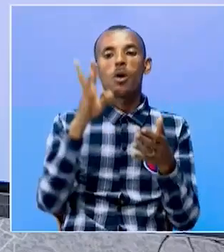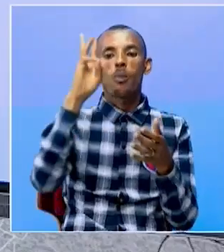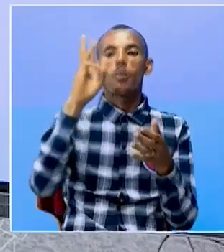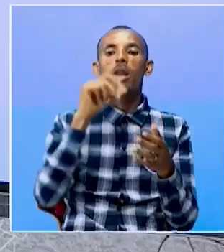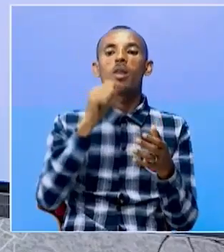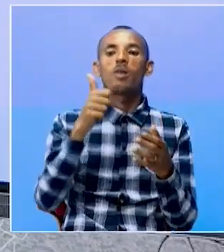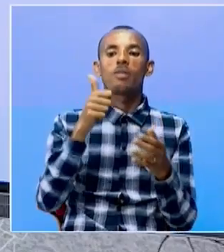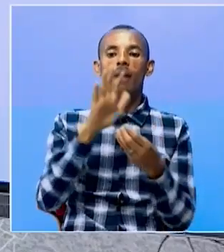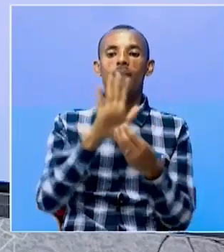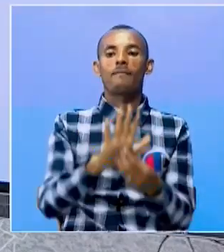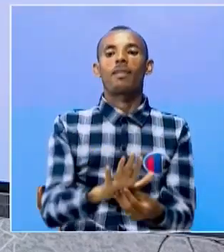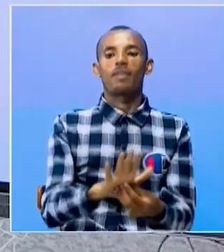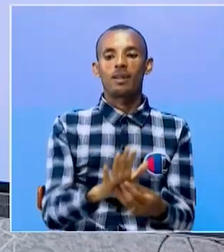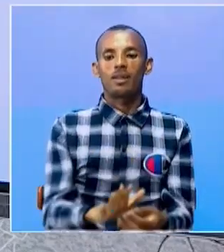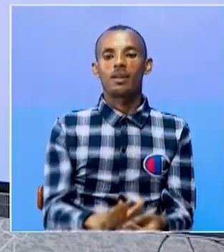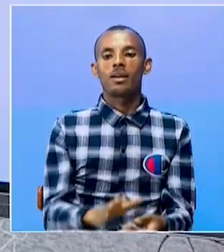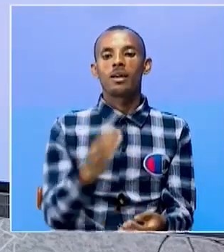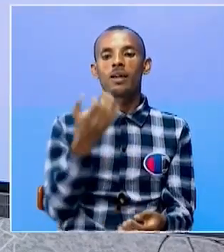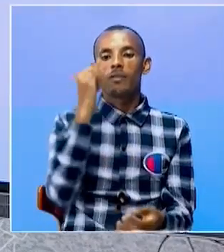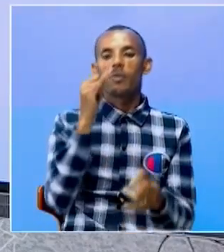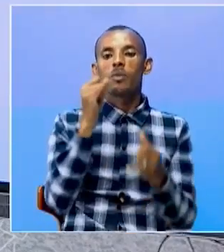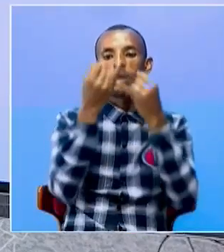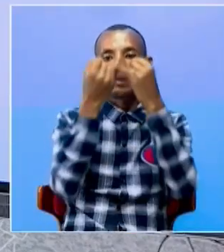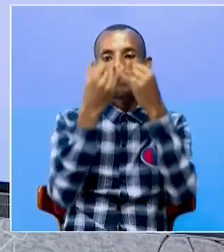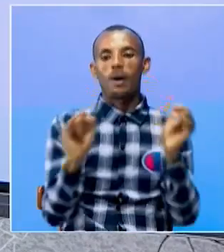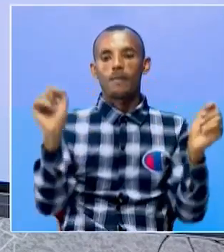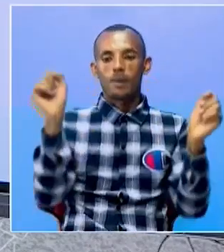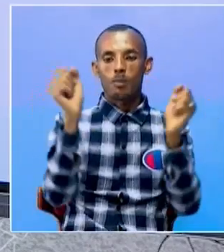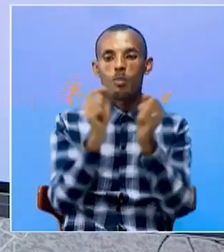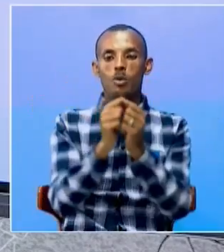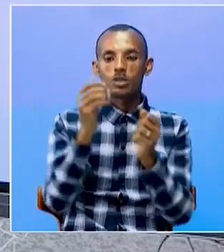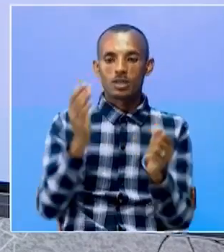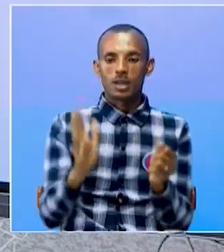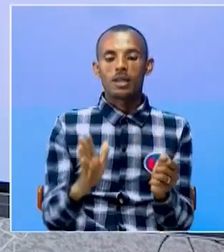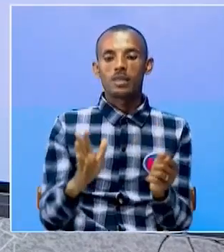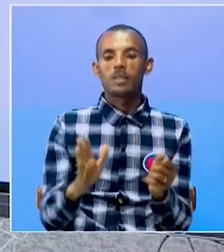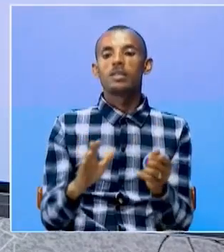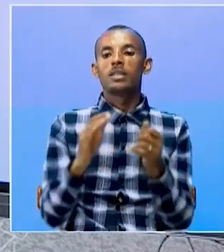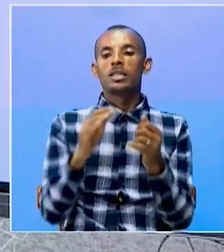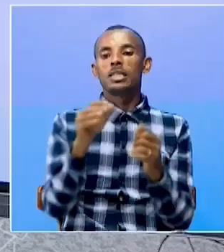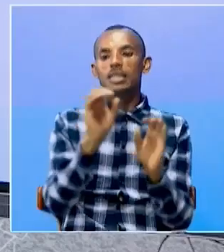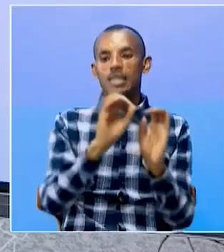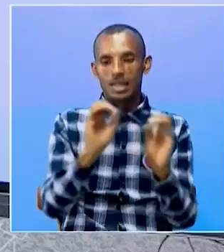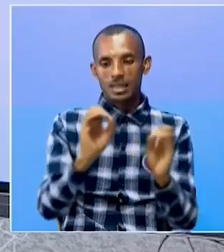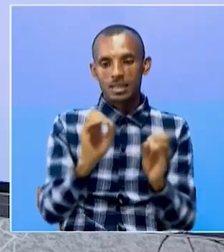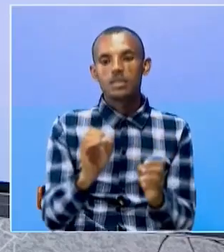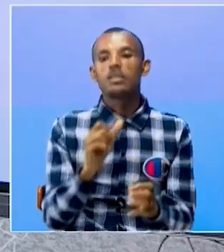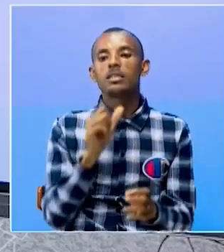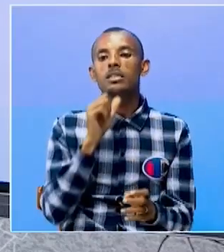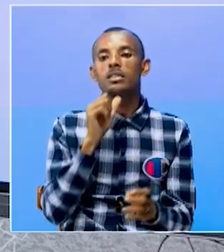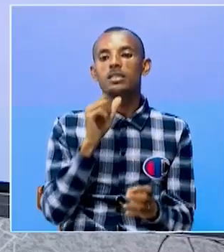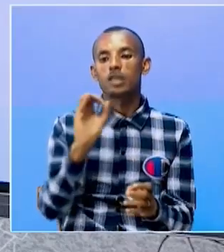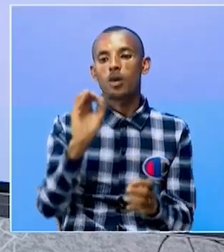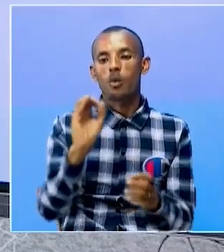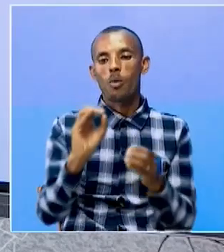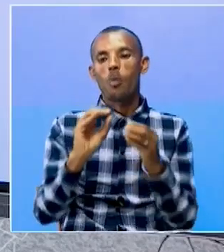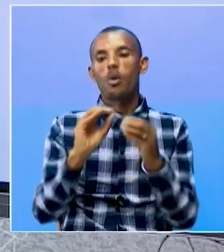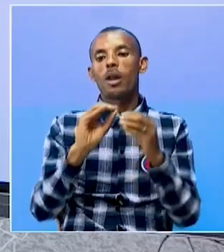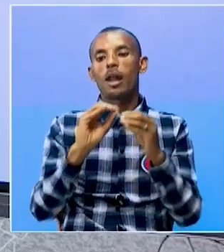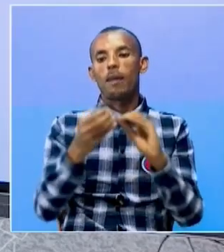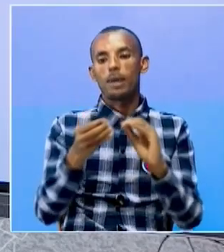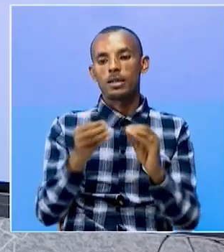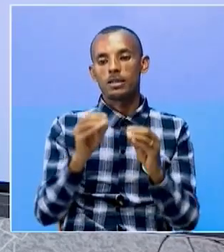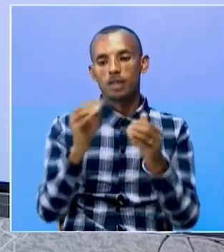affected. So if you divide both sides of the equation by non-zero number, the equation will not